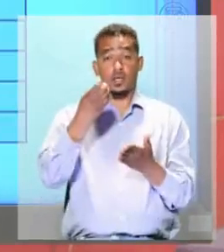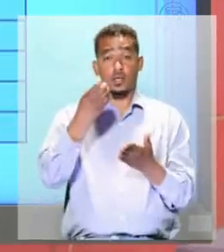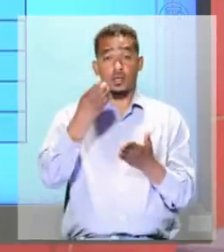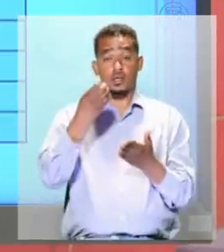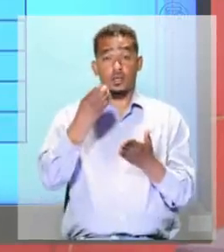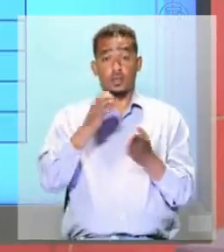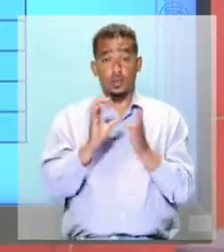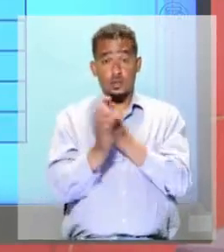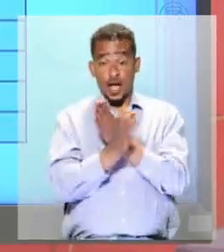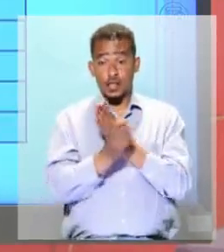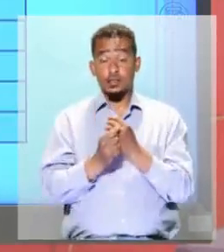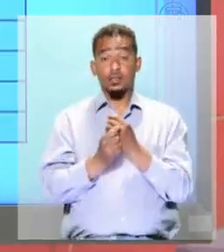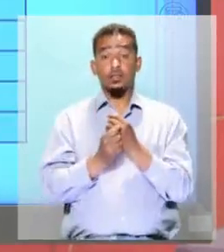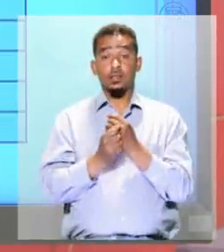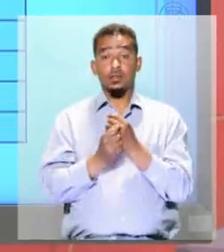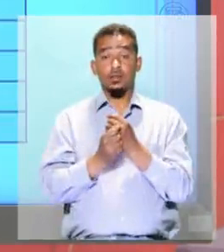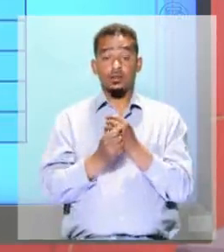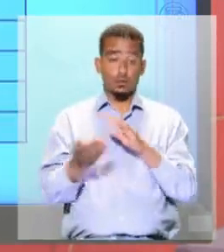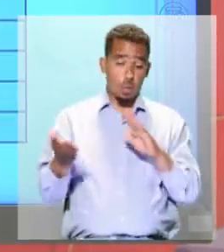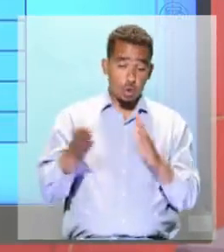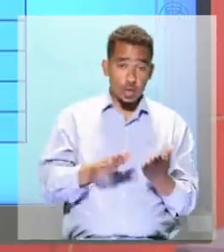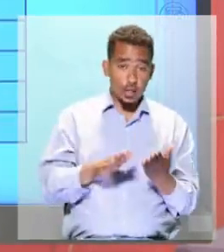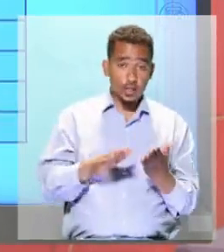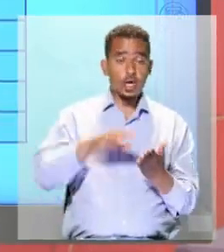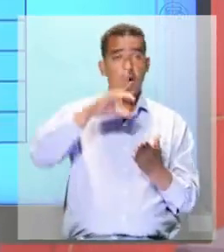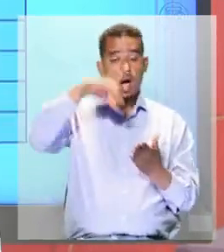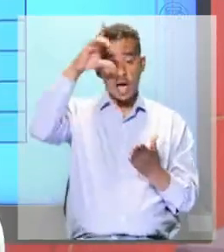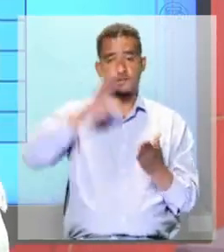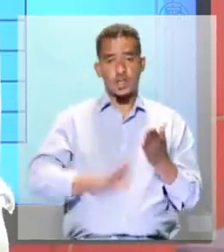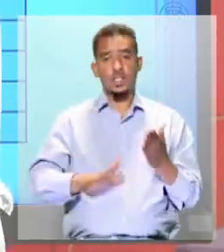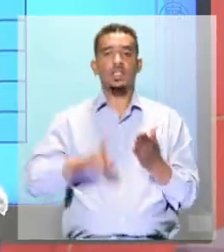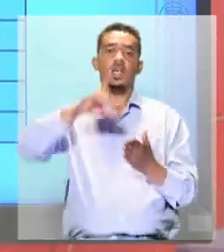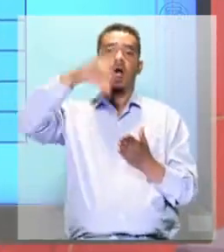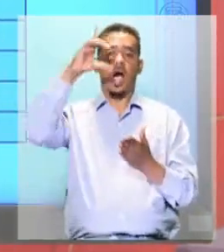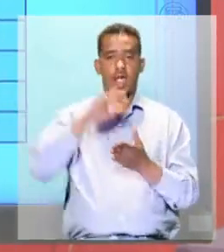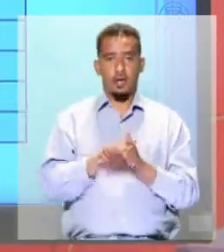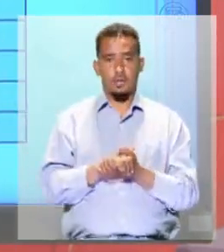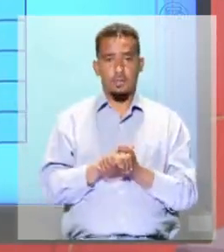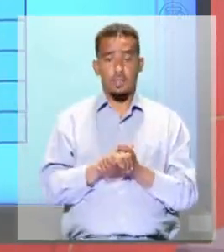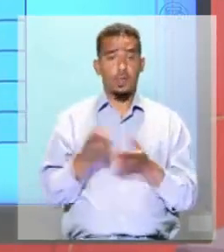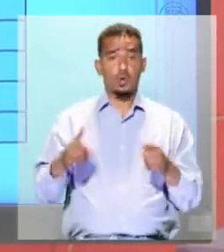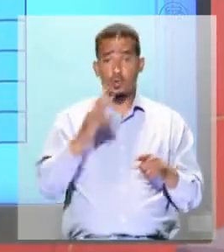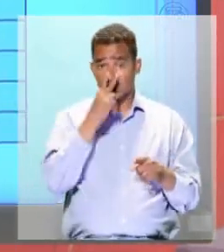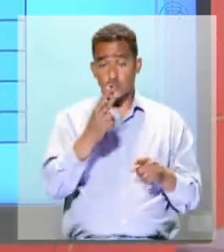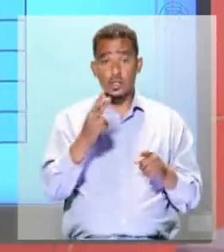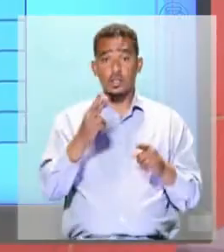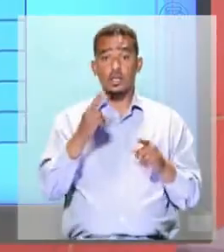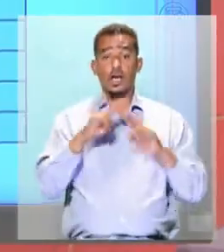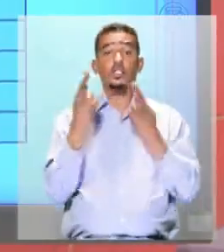rate is very high and also the mortality rate very high. When you see region of